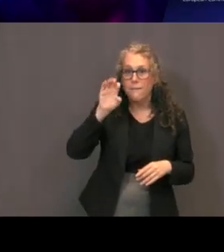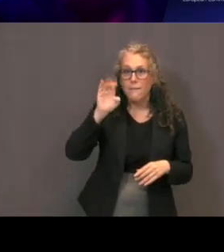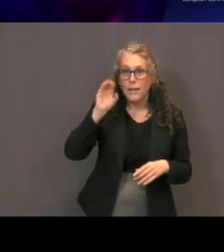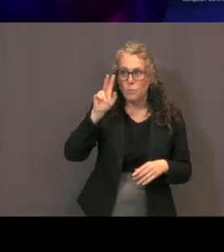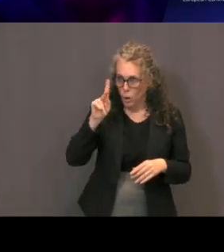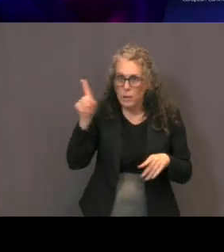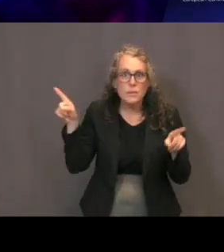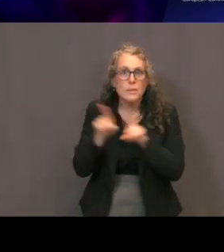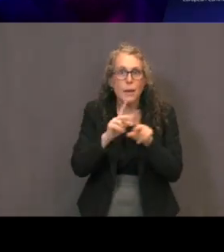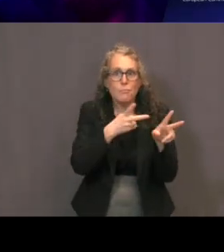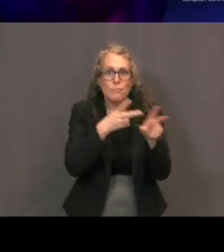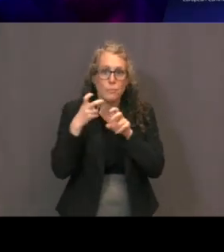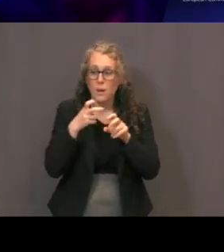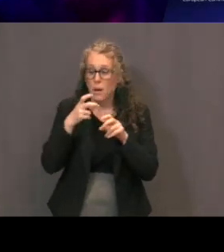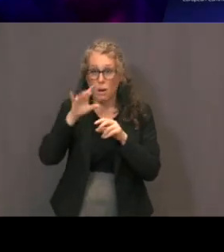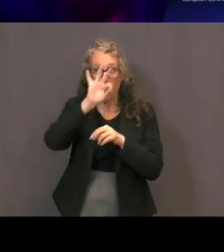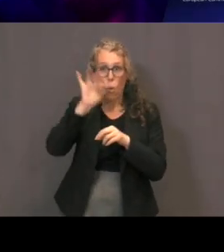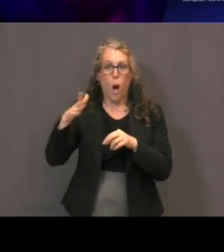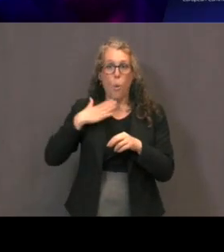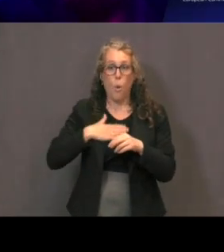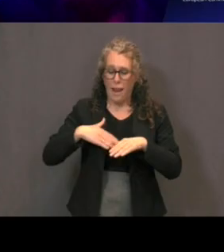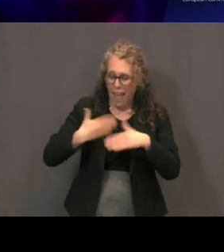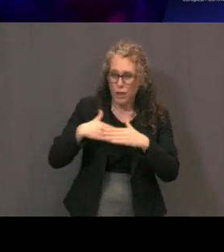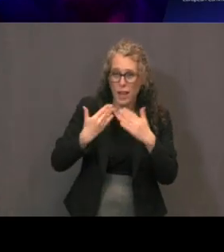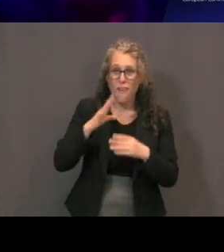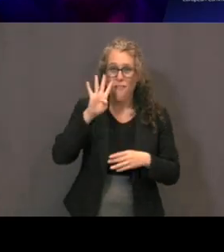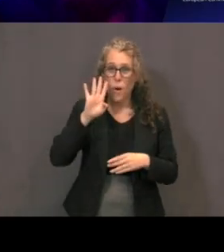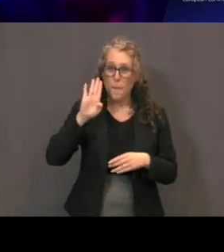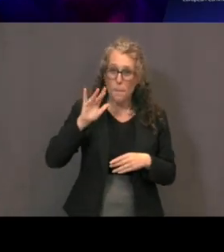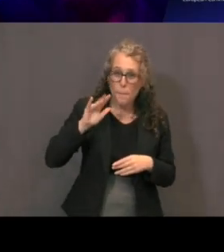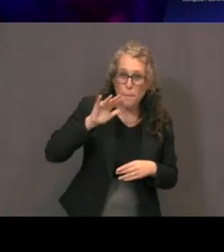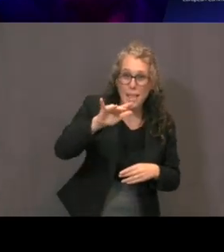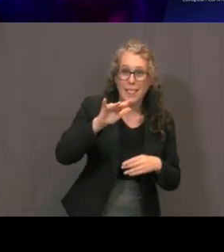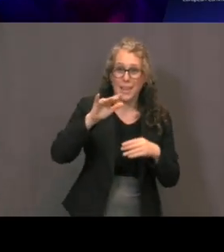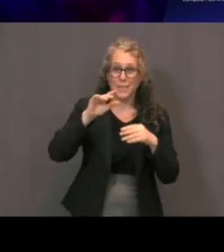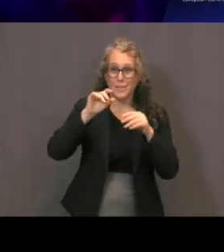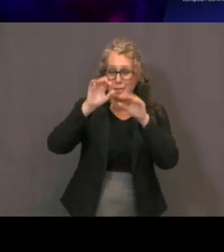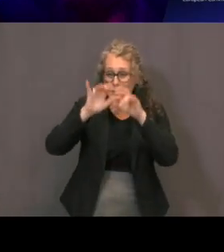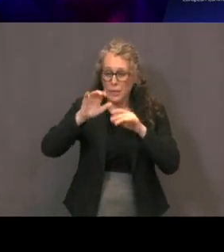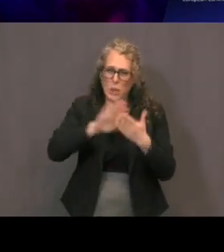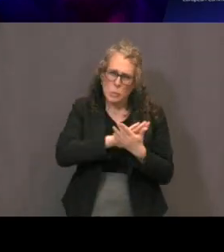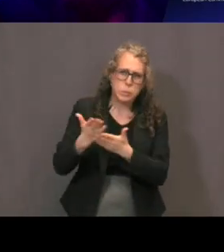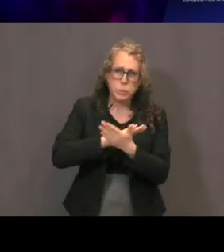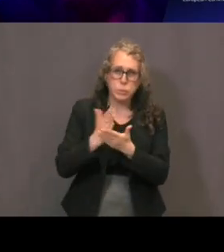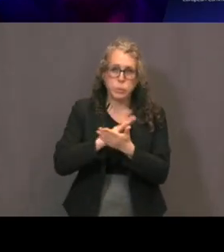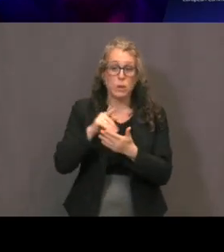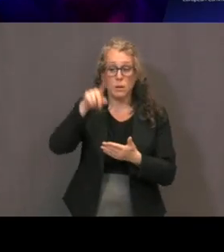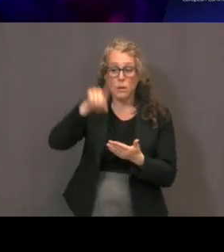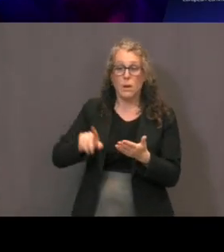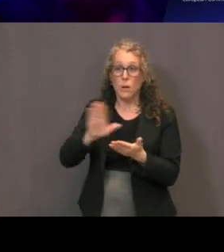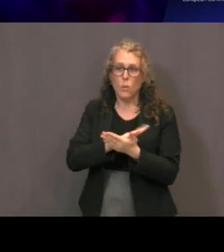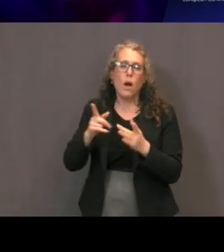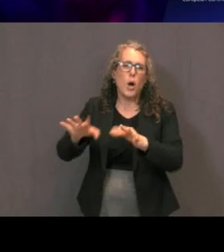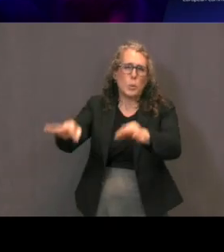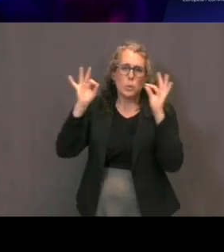translate 4 billion messages every single day. The translations were still not perfect, many silly mistakes still,